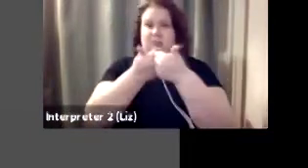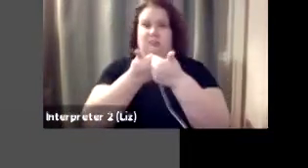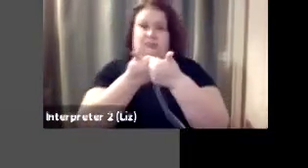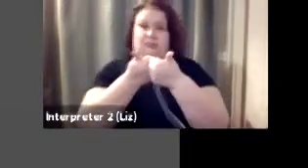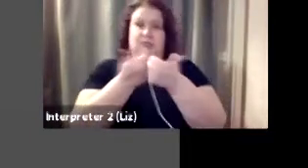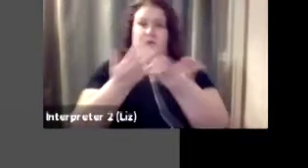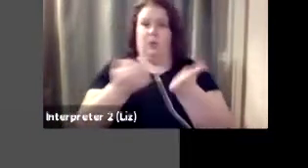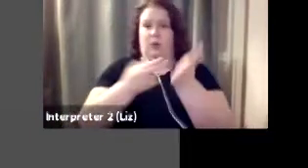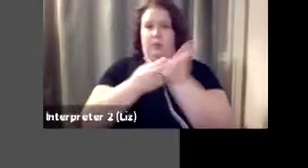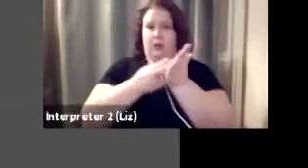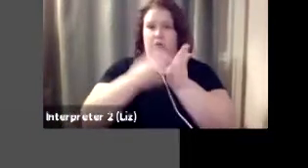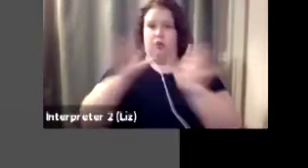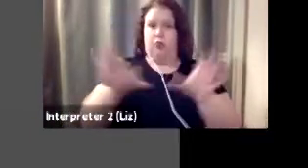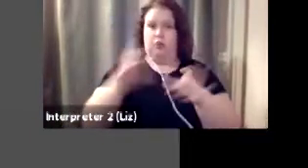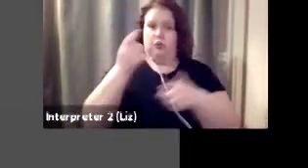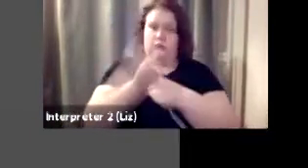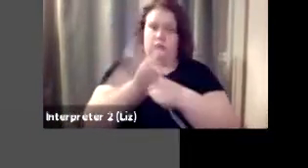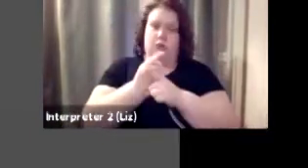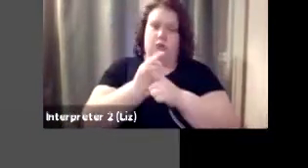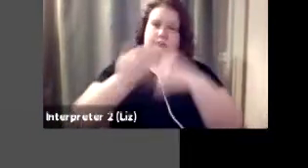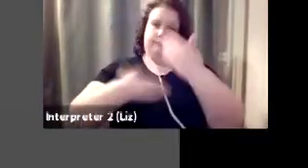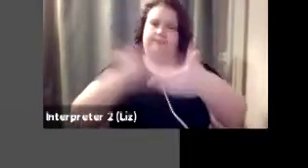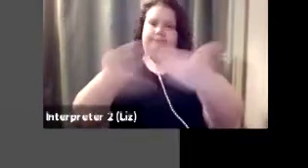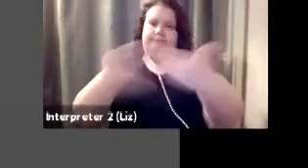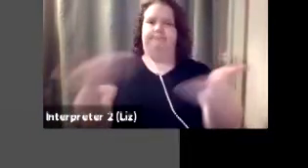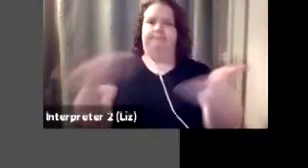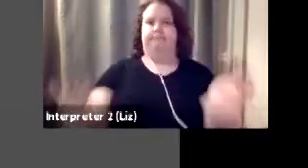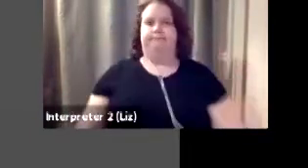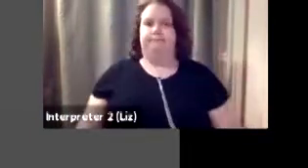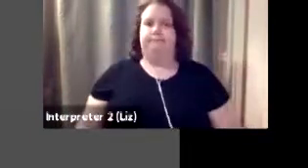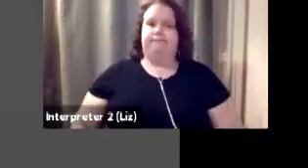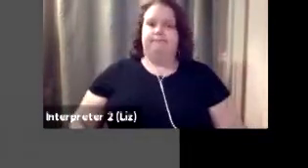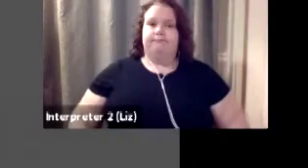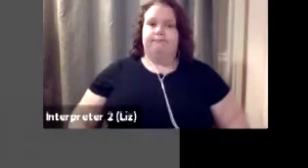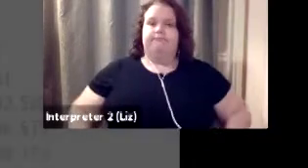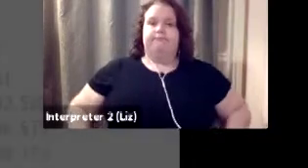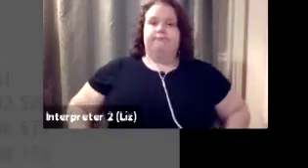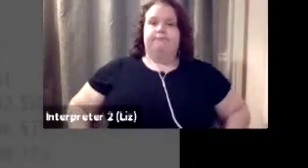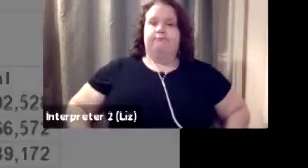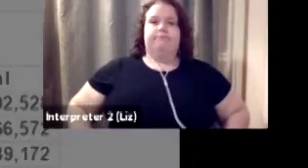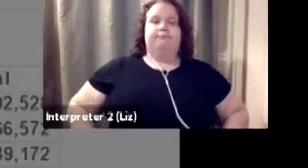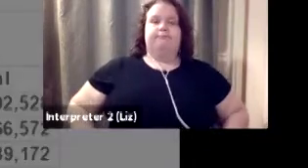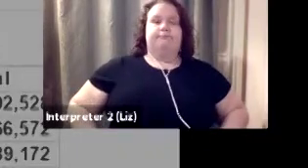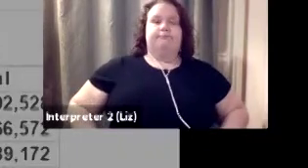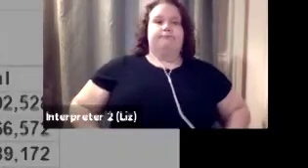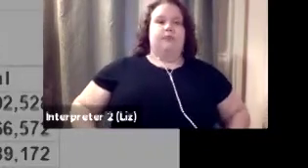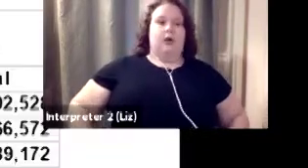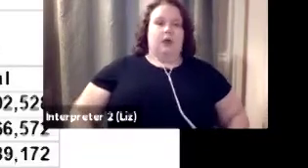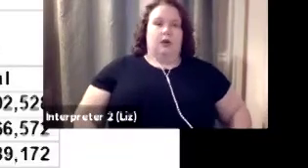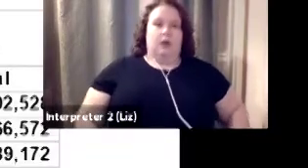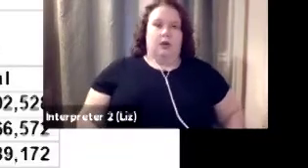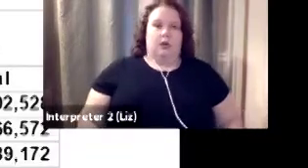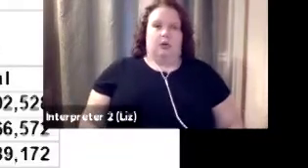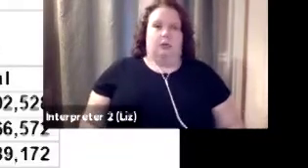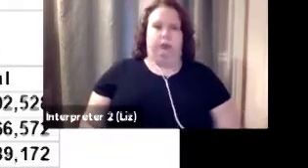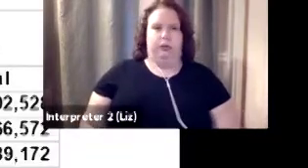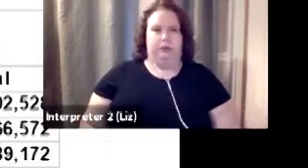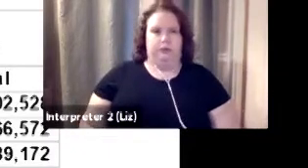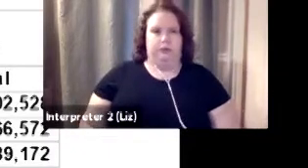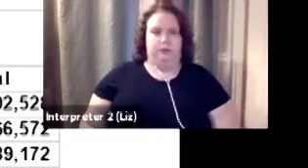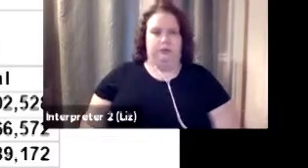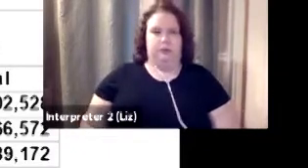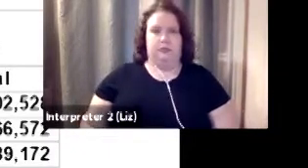Uh, and we'll work through that feedback on that, that process. We do expect that the, these concepts will take, uh,